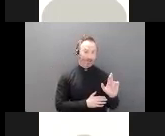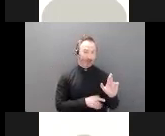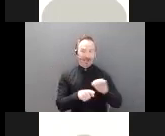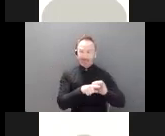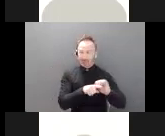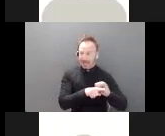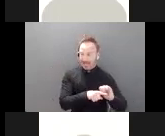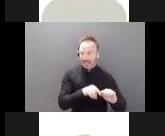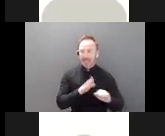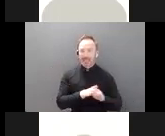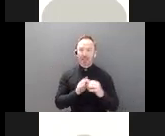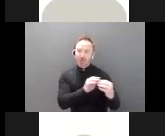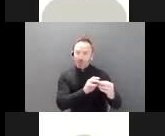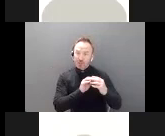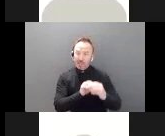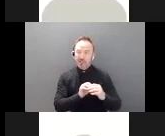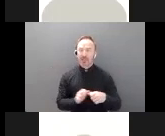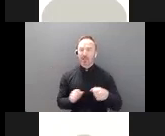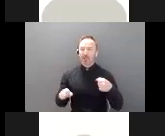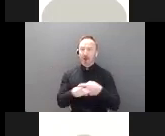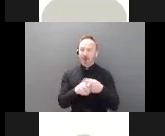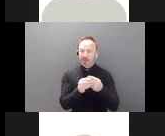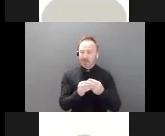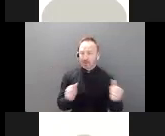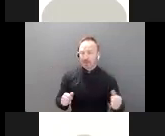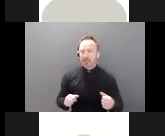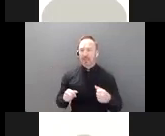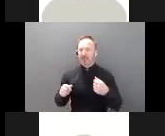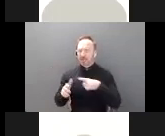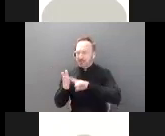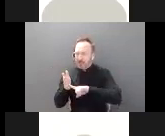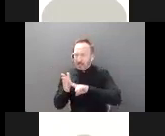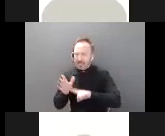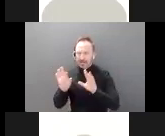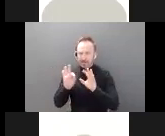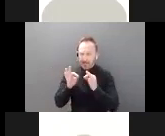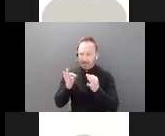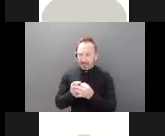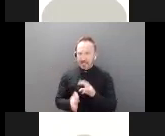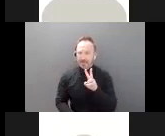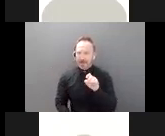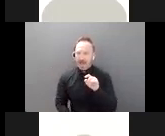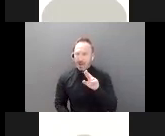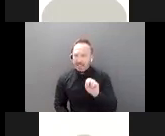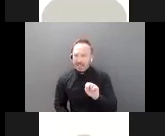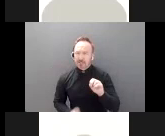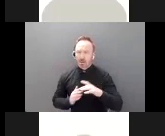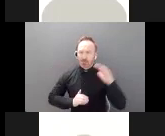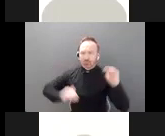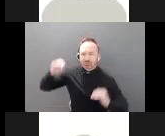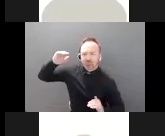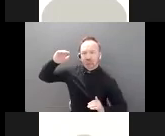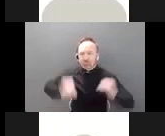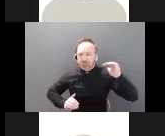resolution, very importantly, screening for domestic violence and power imbalance and family dynamics. Now, I won't spend too much